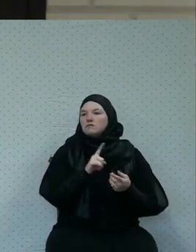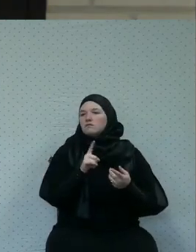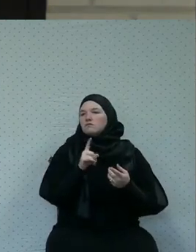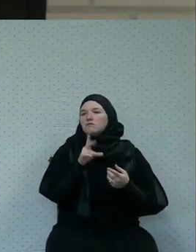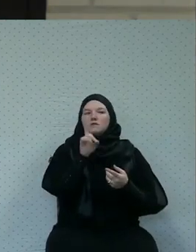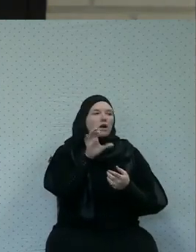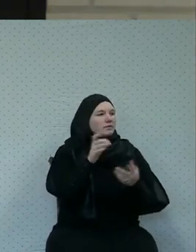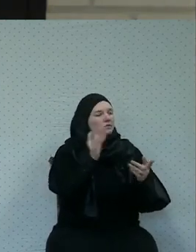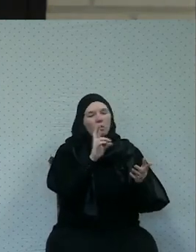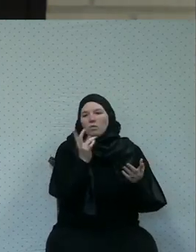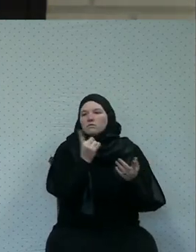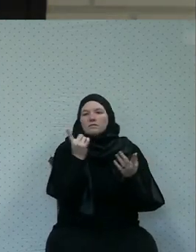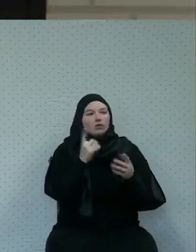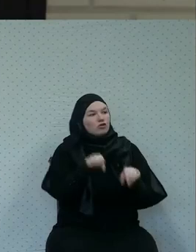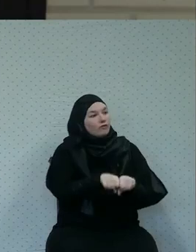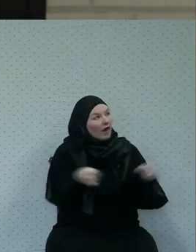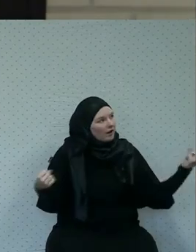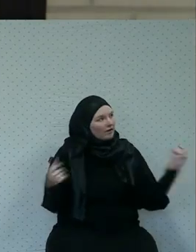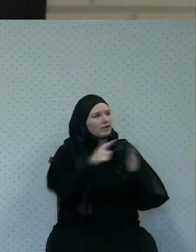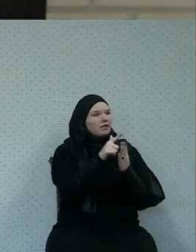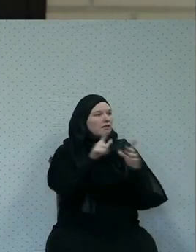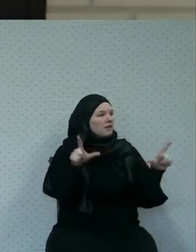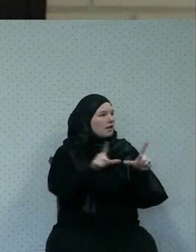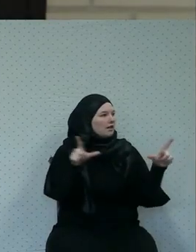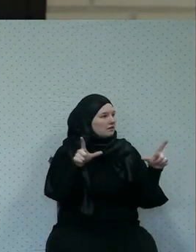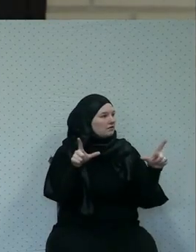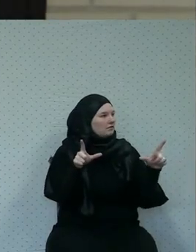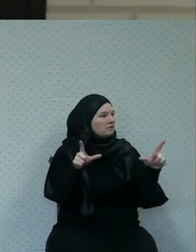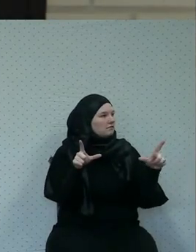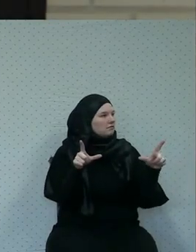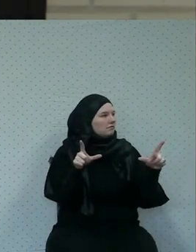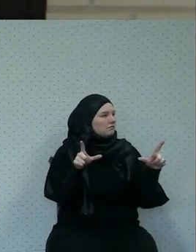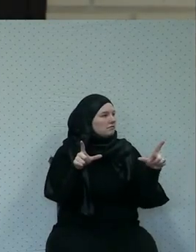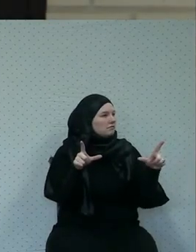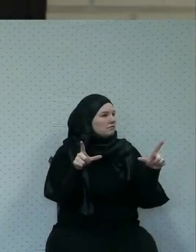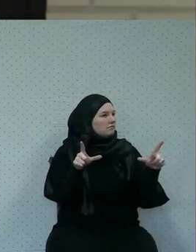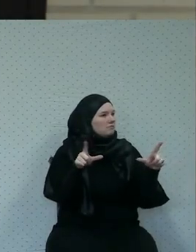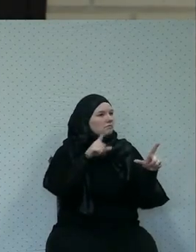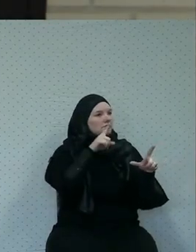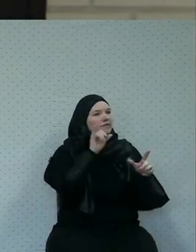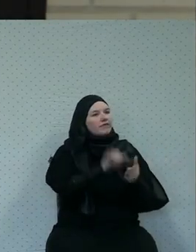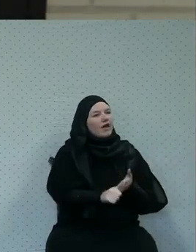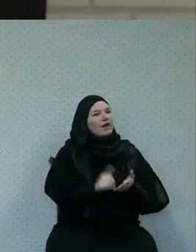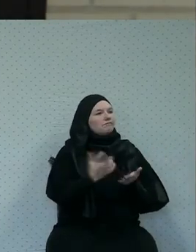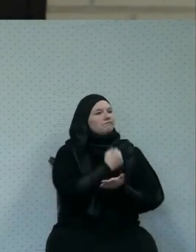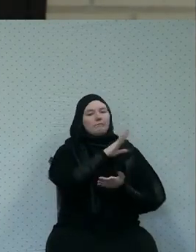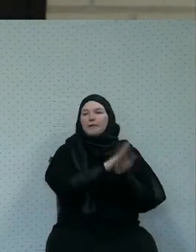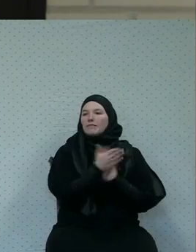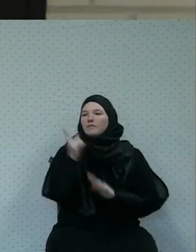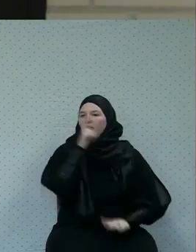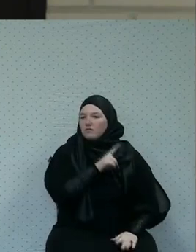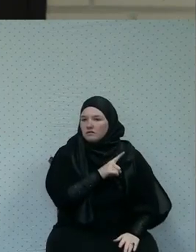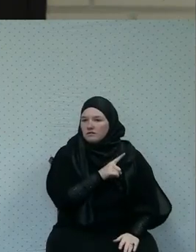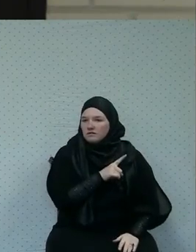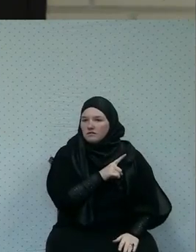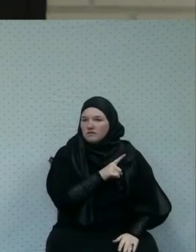are violating the license you have to walk this earth as a Muslim. That claim becomes false and it